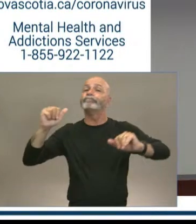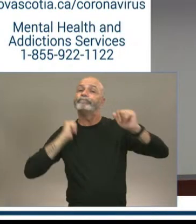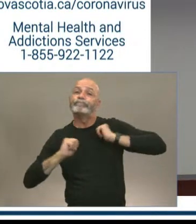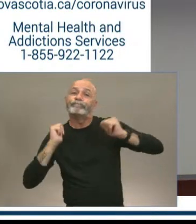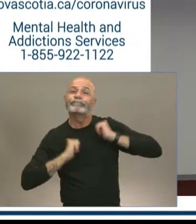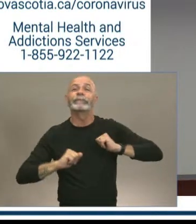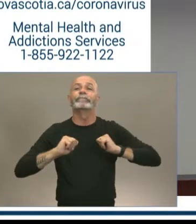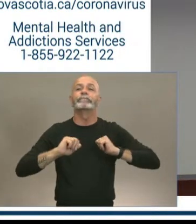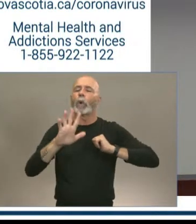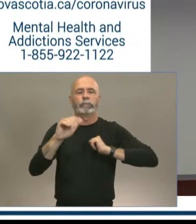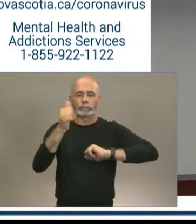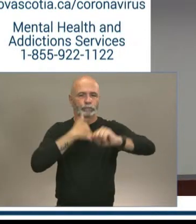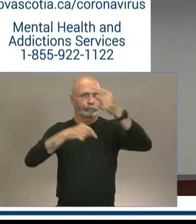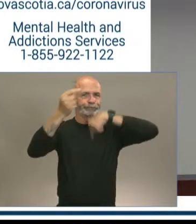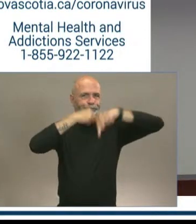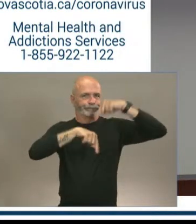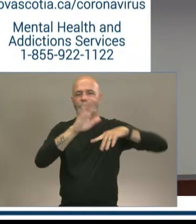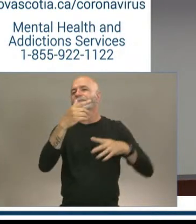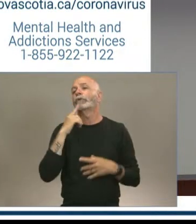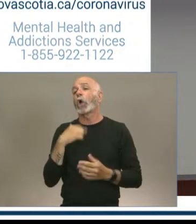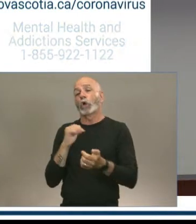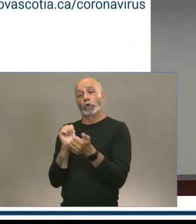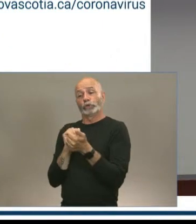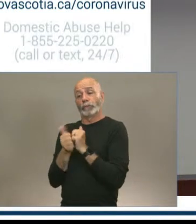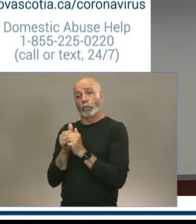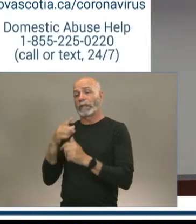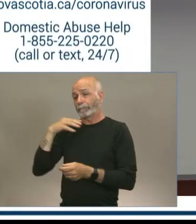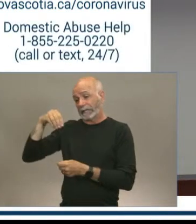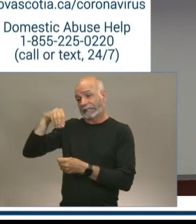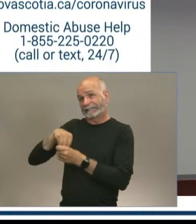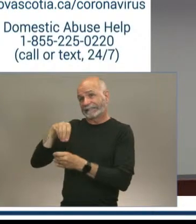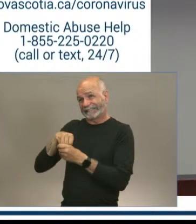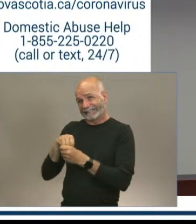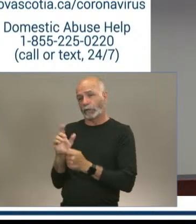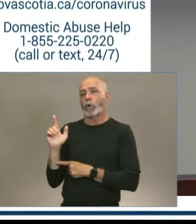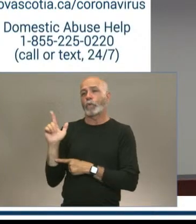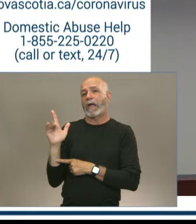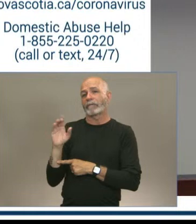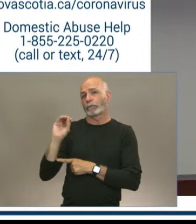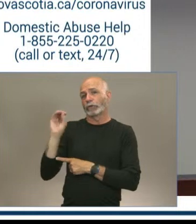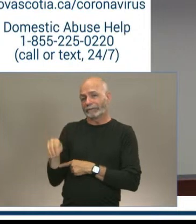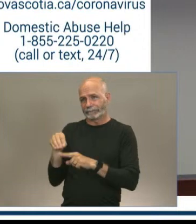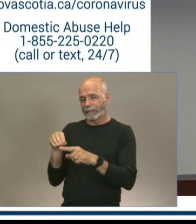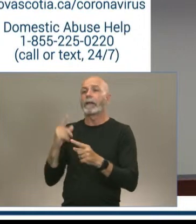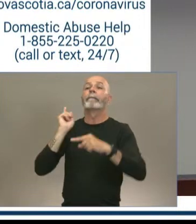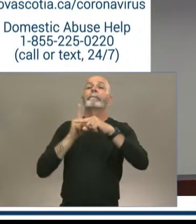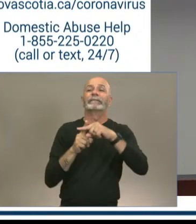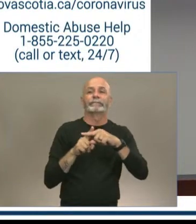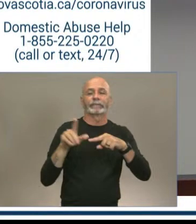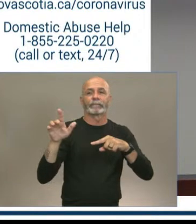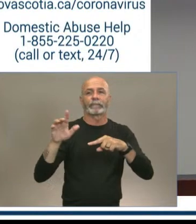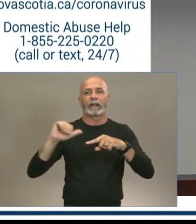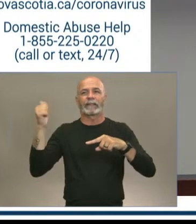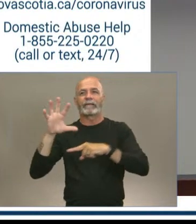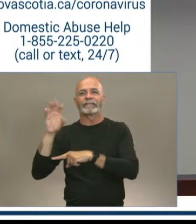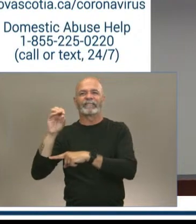sports can have 25 people indoors and up to 50 people outdoors without physical distancing for games,